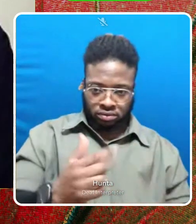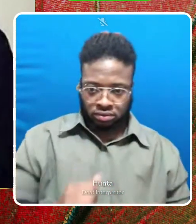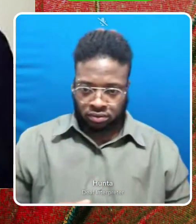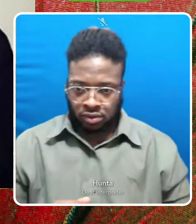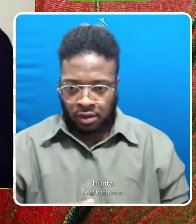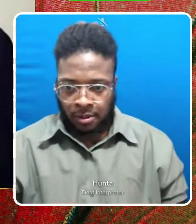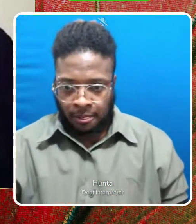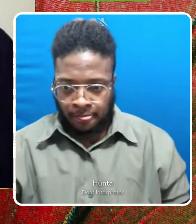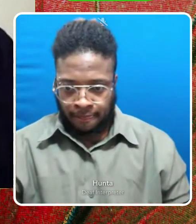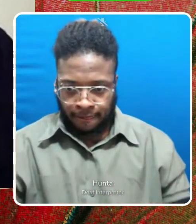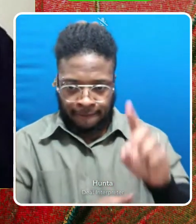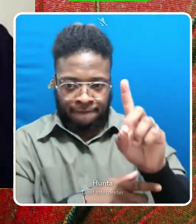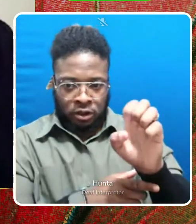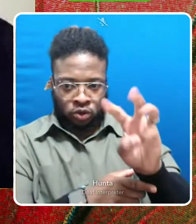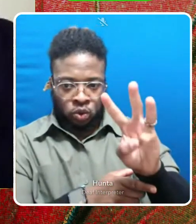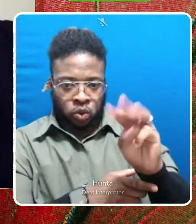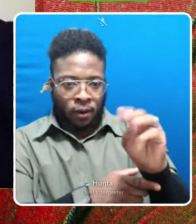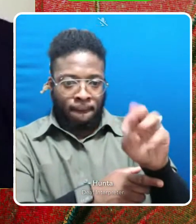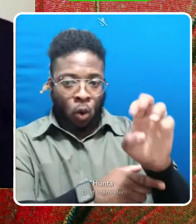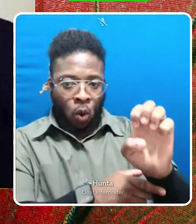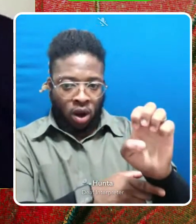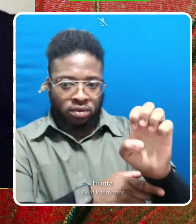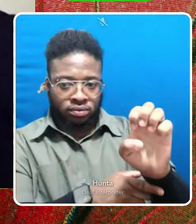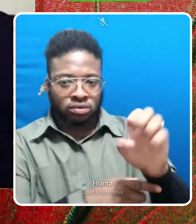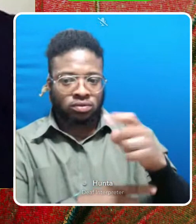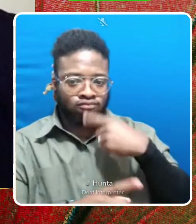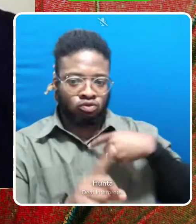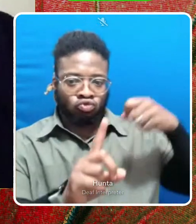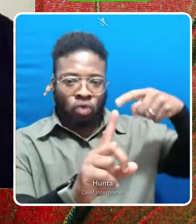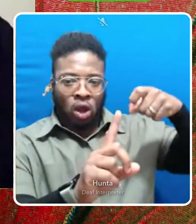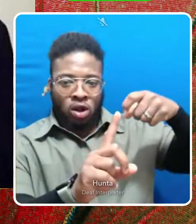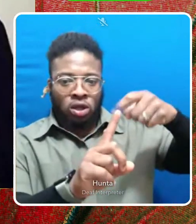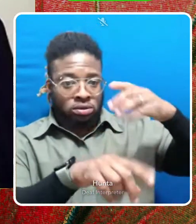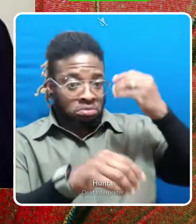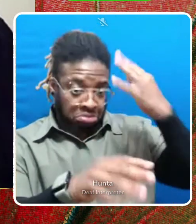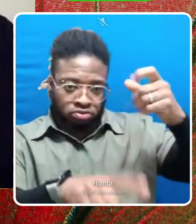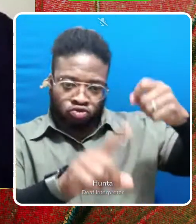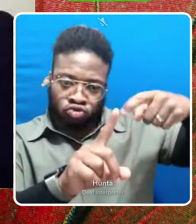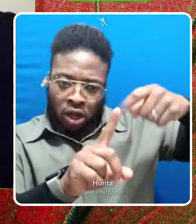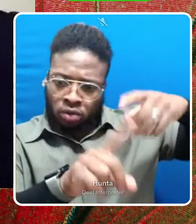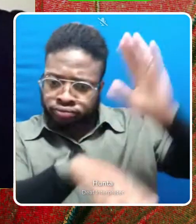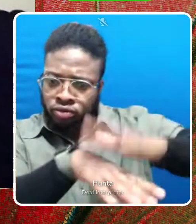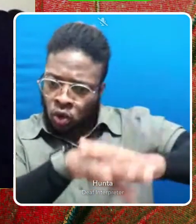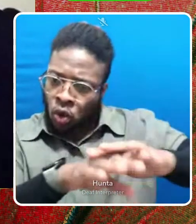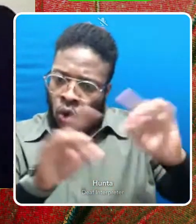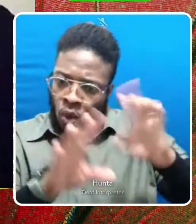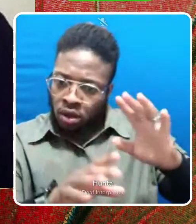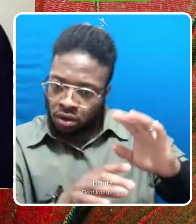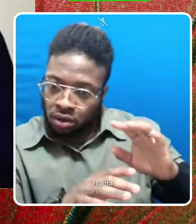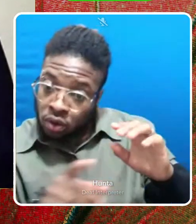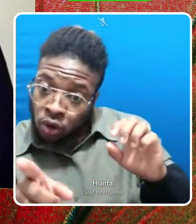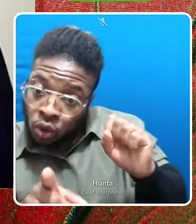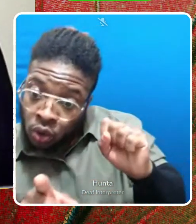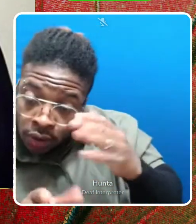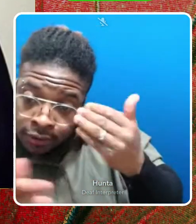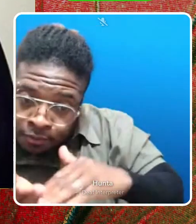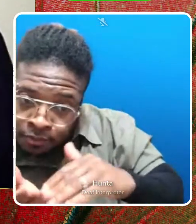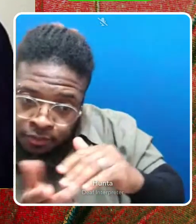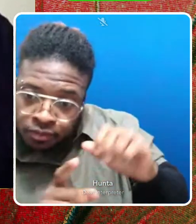a trigger warning for this round, and the trigger warning is suicide. So, you know, if you're feeling any type of